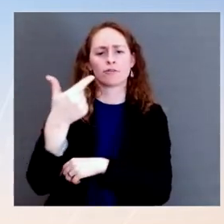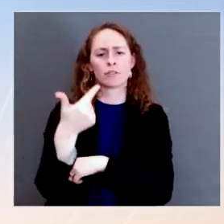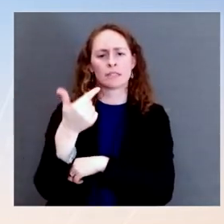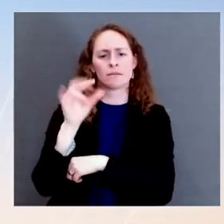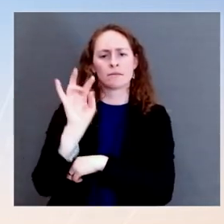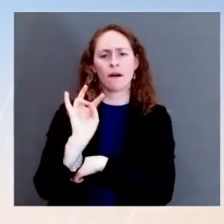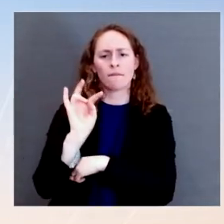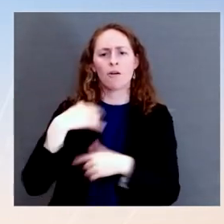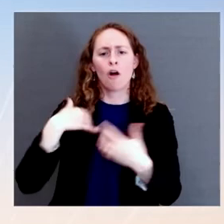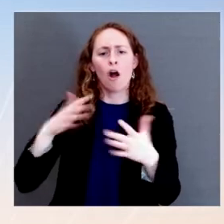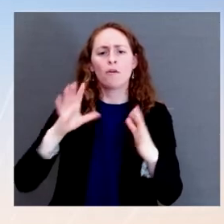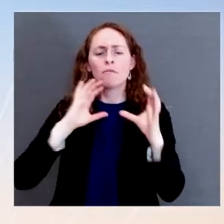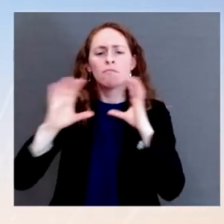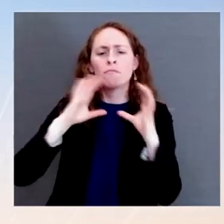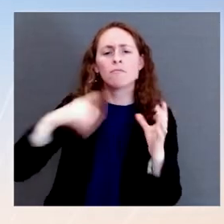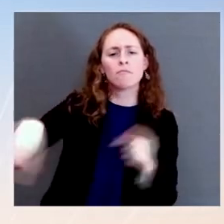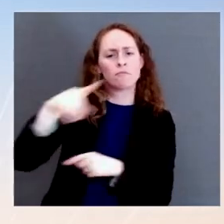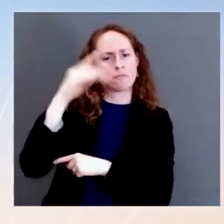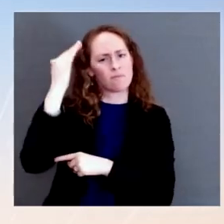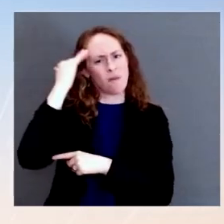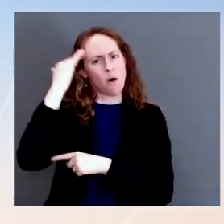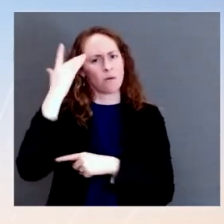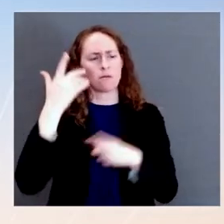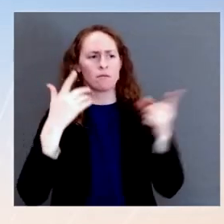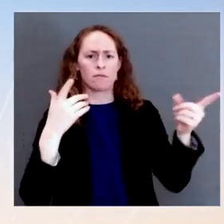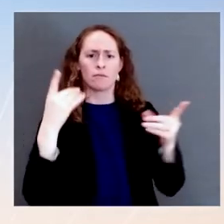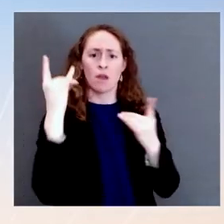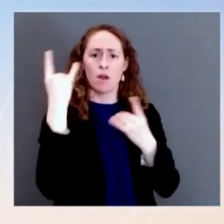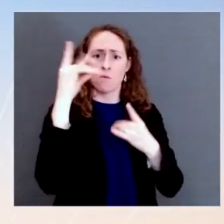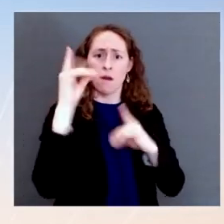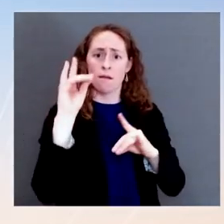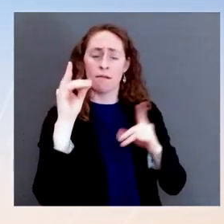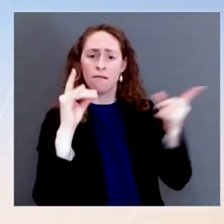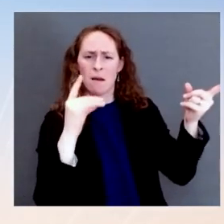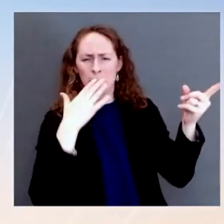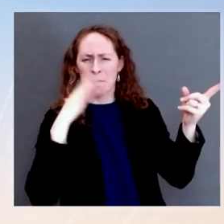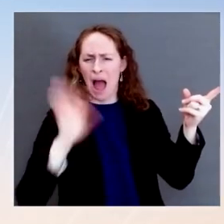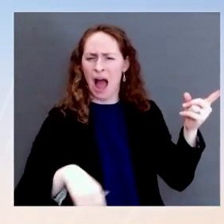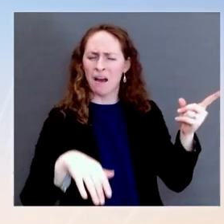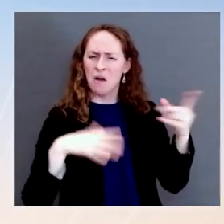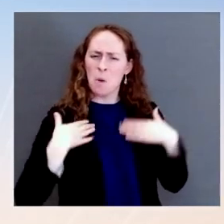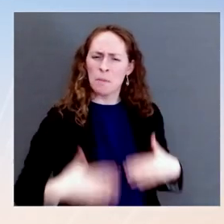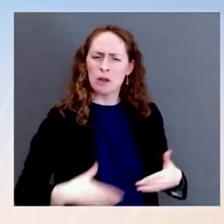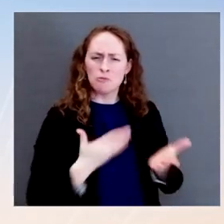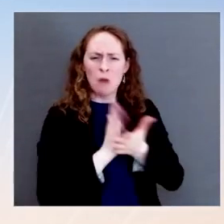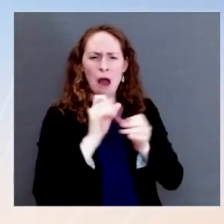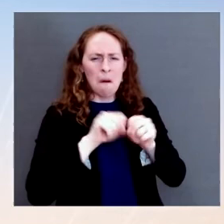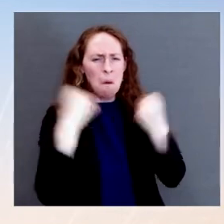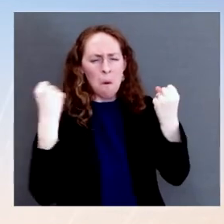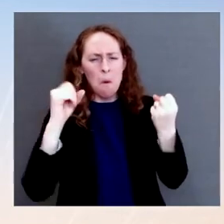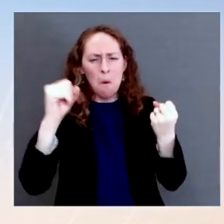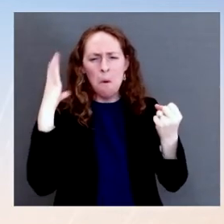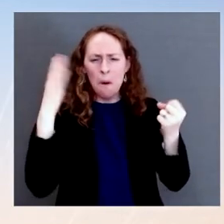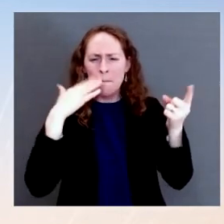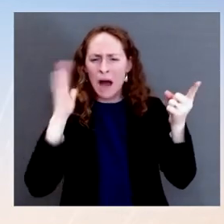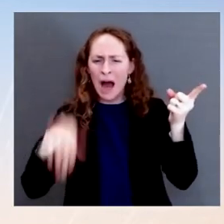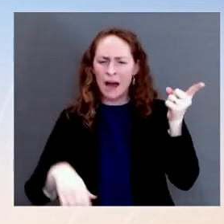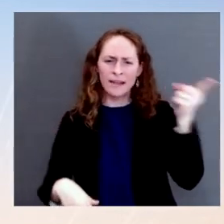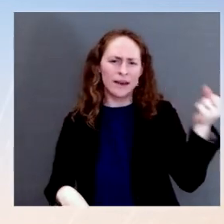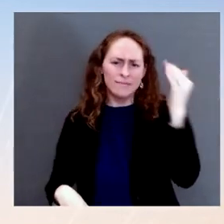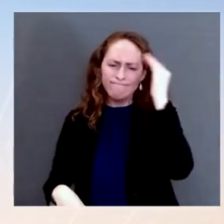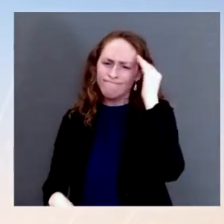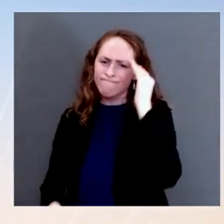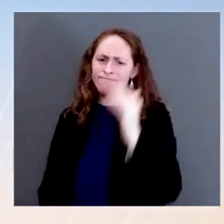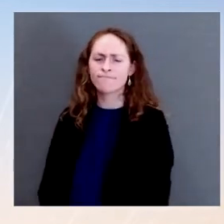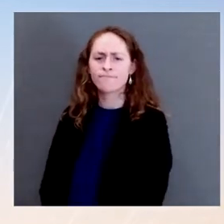cannot proceed with business as usual. Go ahead. Are you trying to get other allies to join the United States in this diplomatic boycott? Well, Steve, we